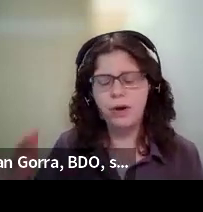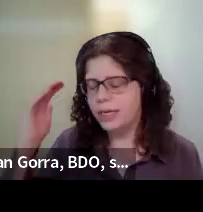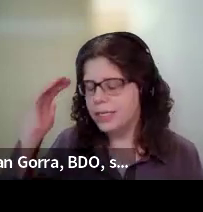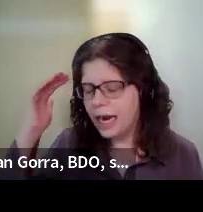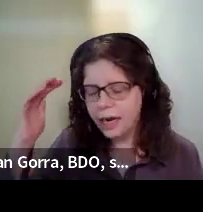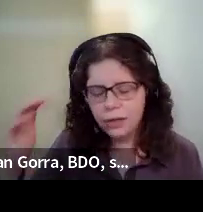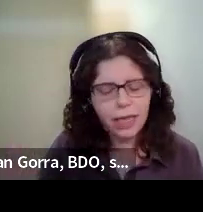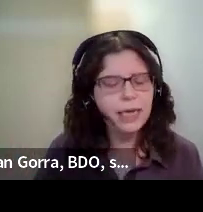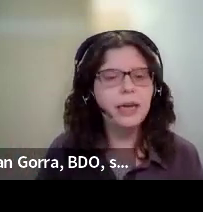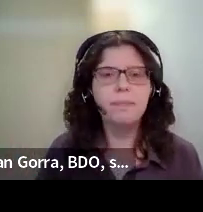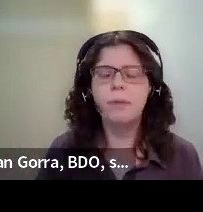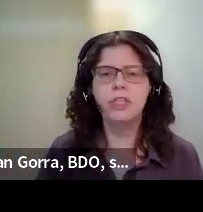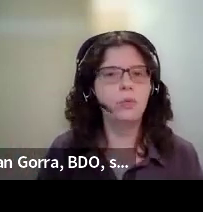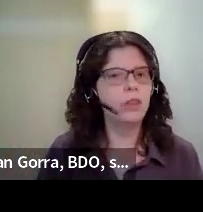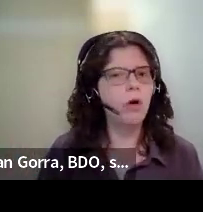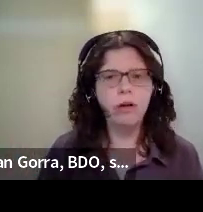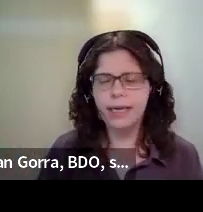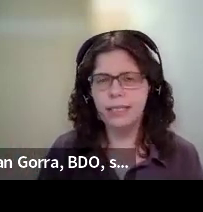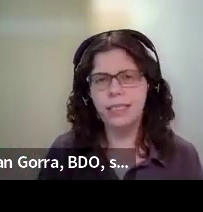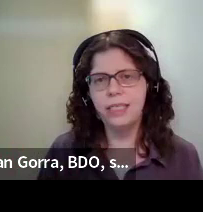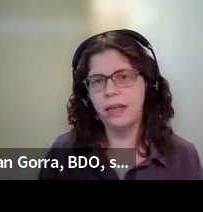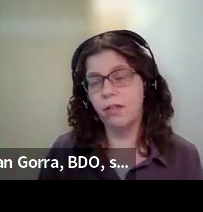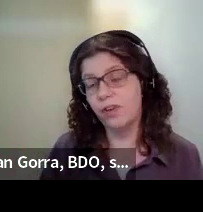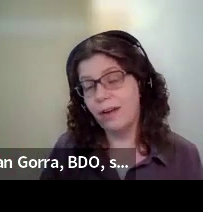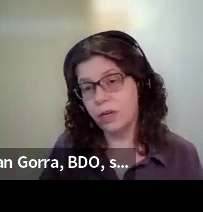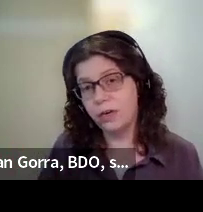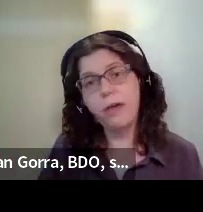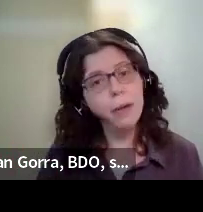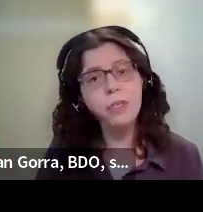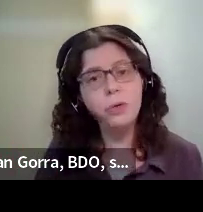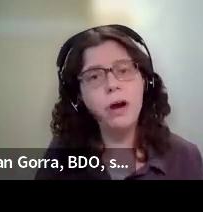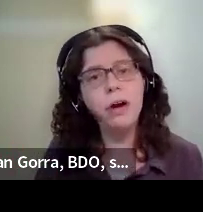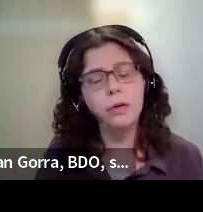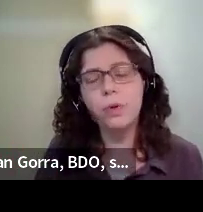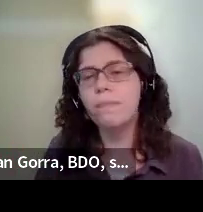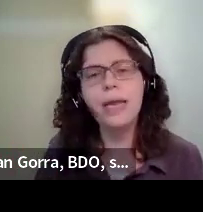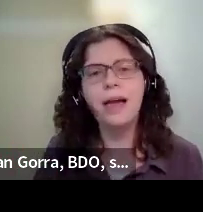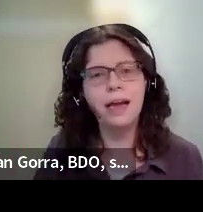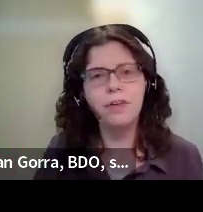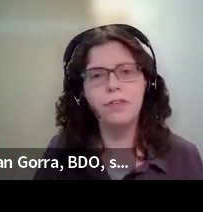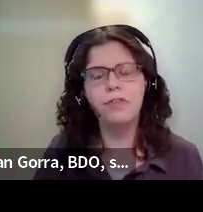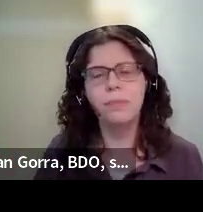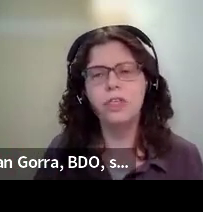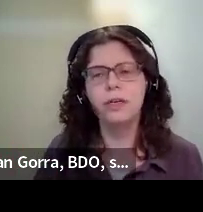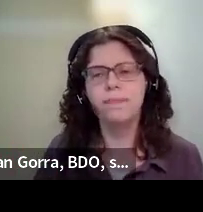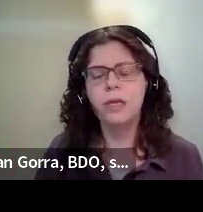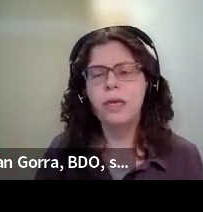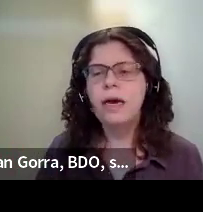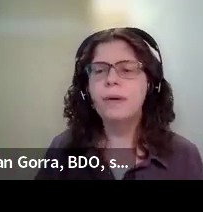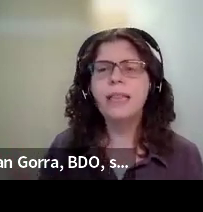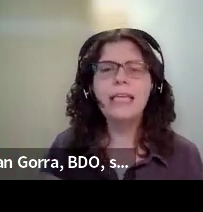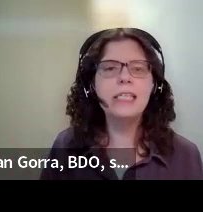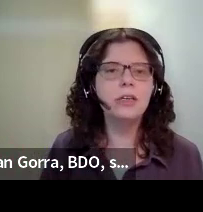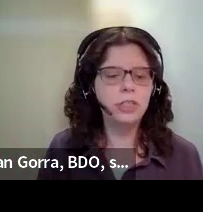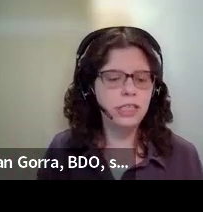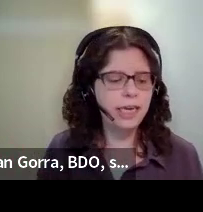flesh out an entire line item budget with all kinds of detail for every year. That might be too hard. We may not have enough information,